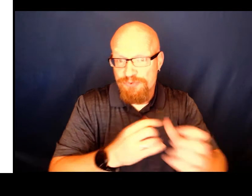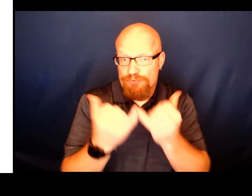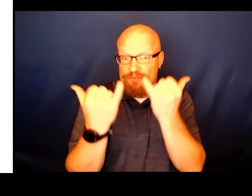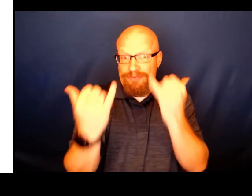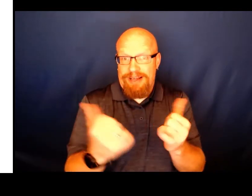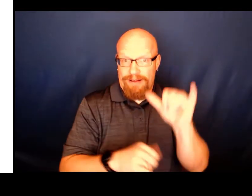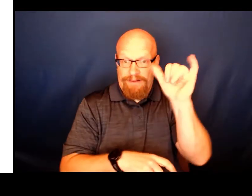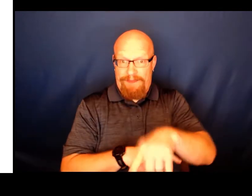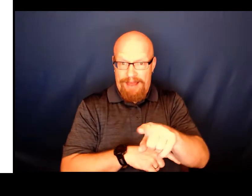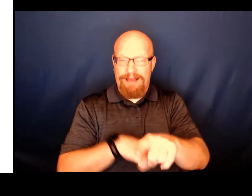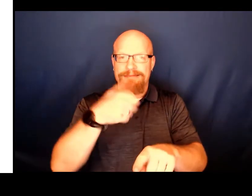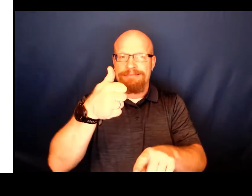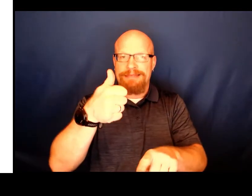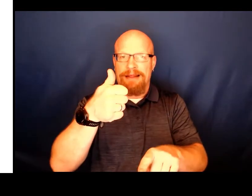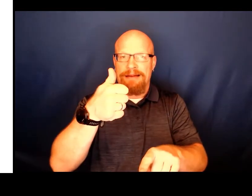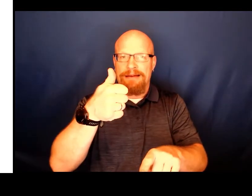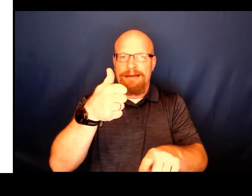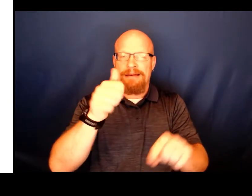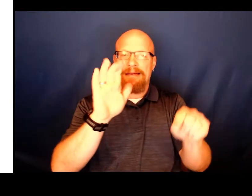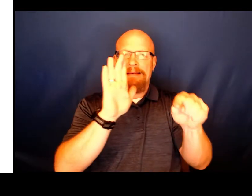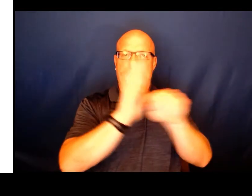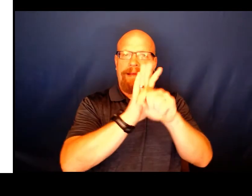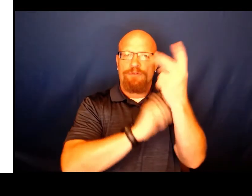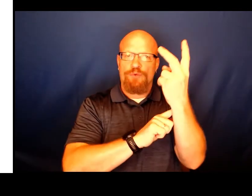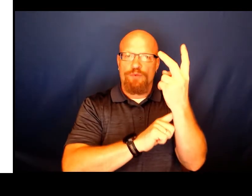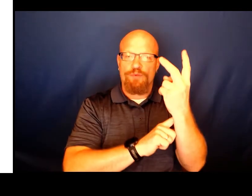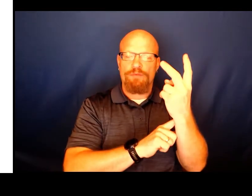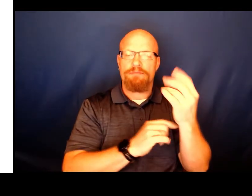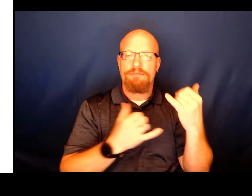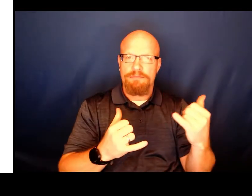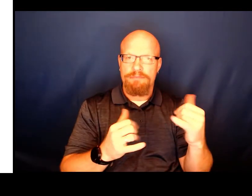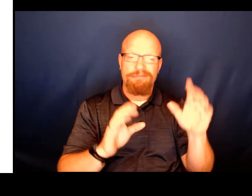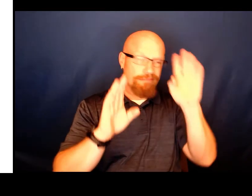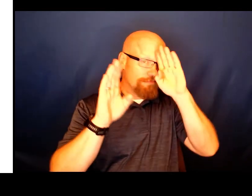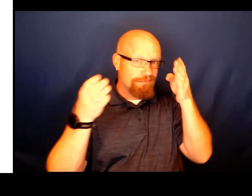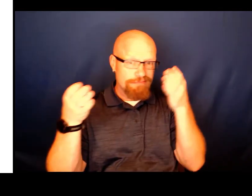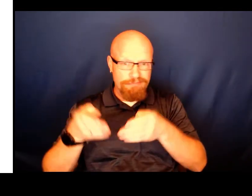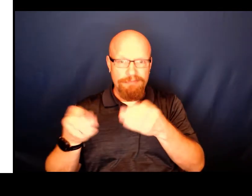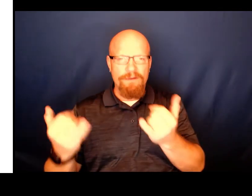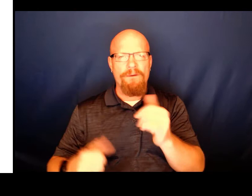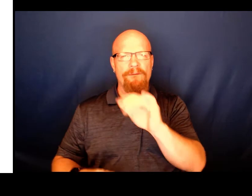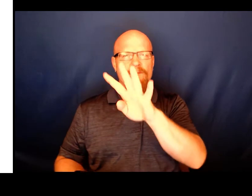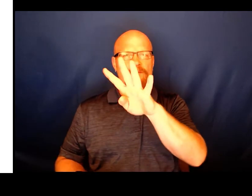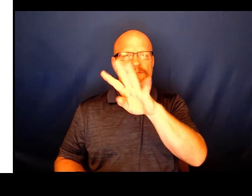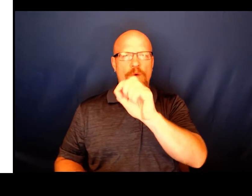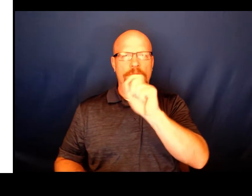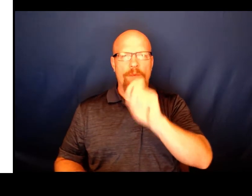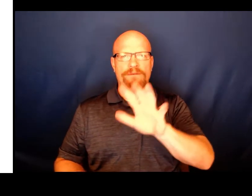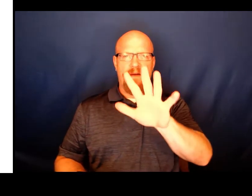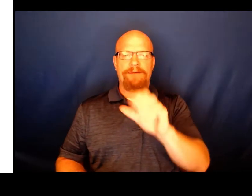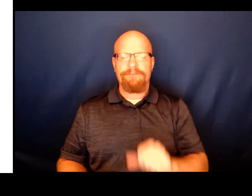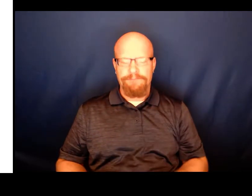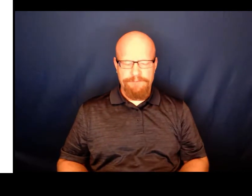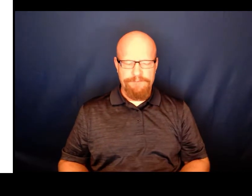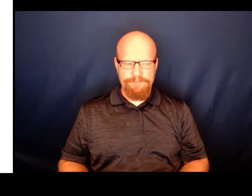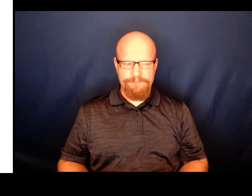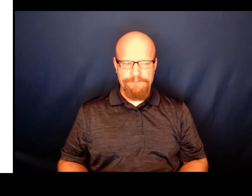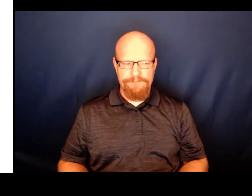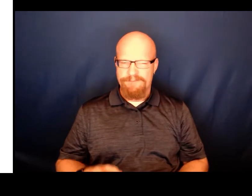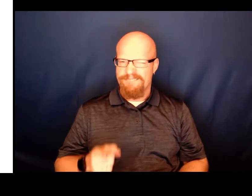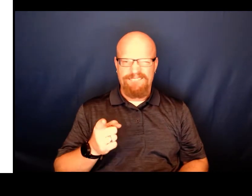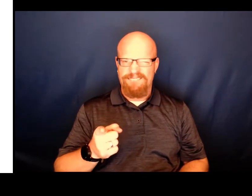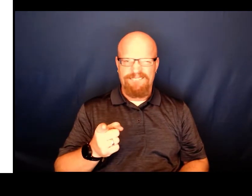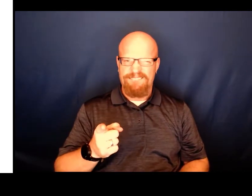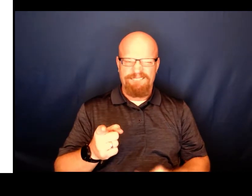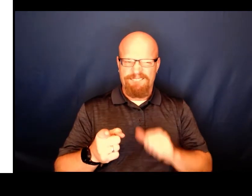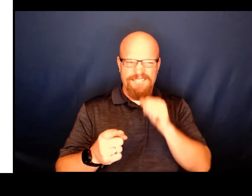Okay? So now, it's 10 to the negative 2 power. Now look at 40.5.